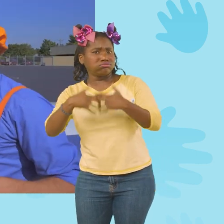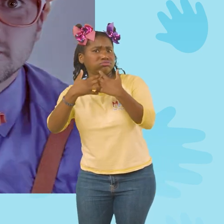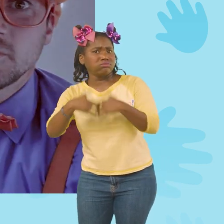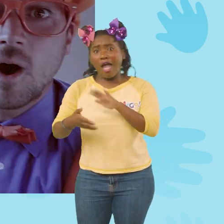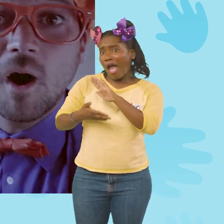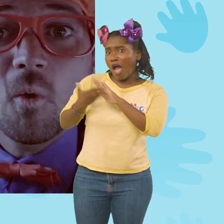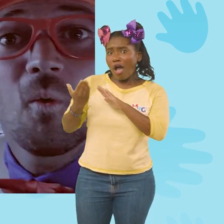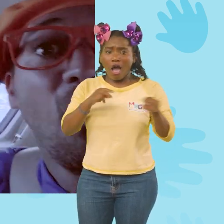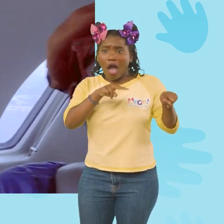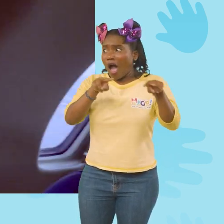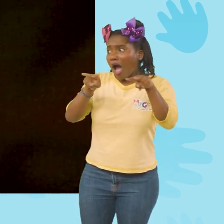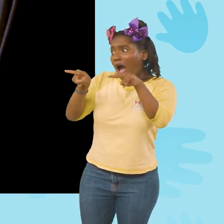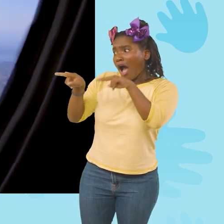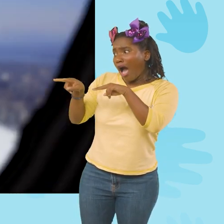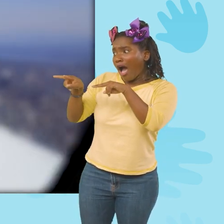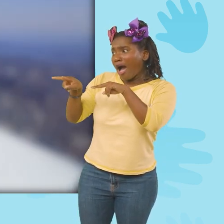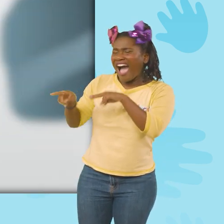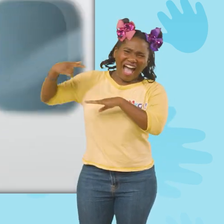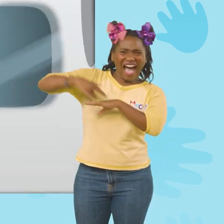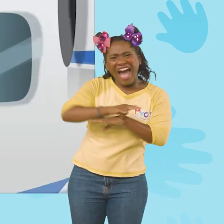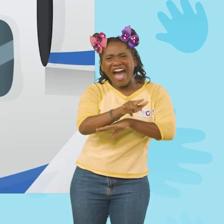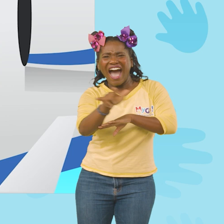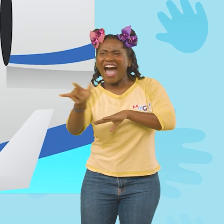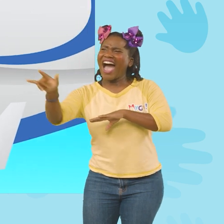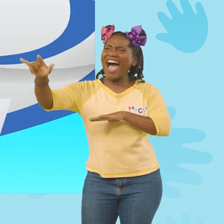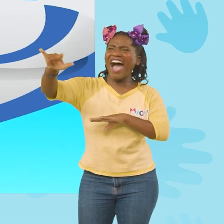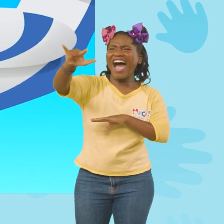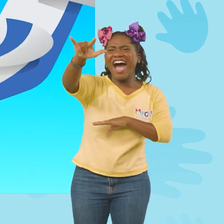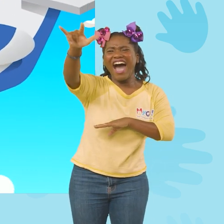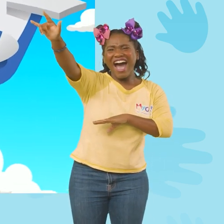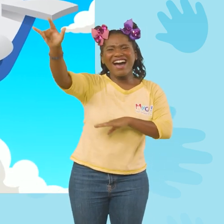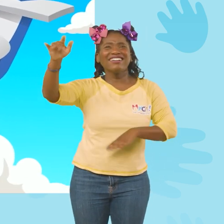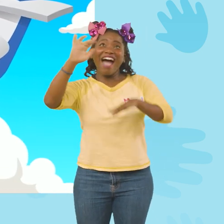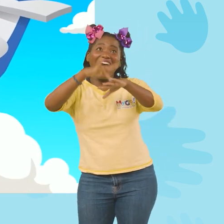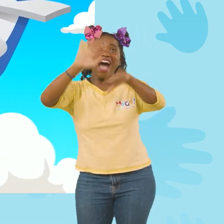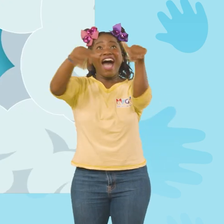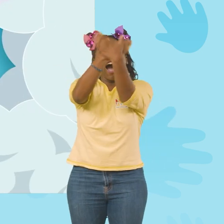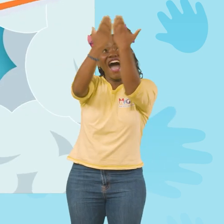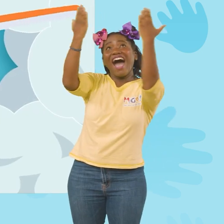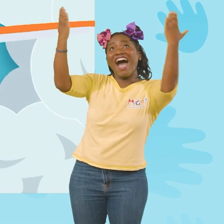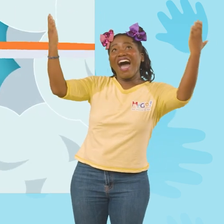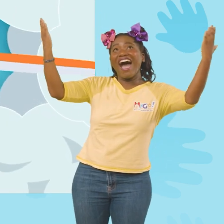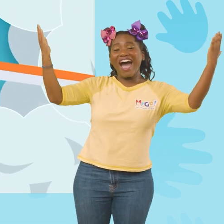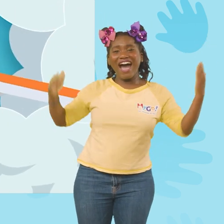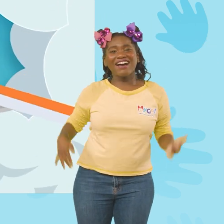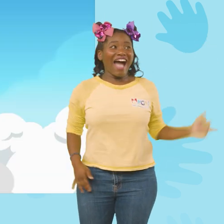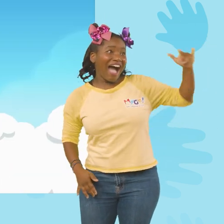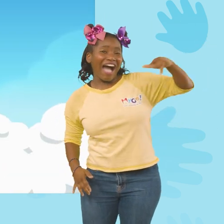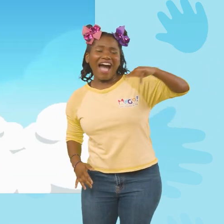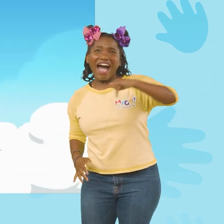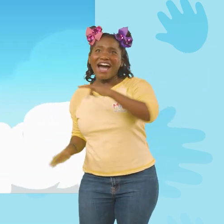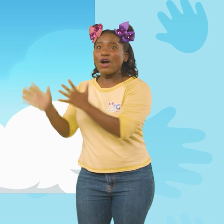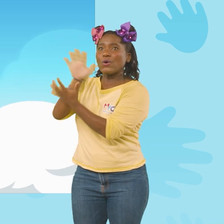whirring engine, better look out on the wing. We're gonna fly, fly, fly till we can touch the sky. We're gonna